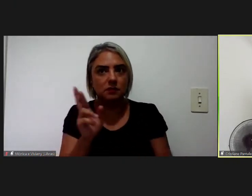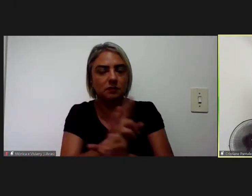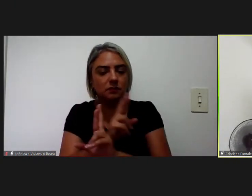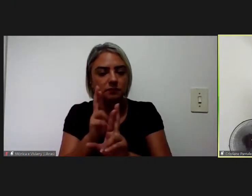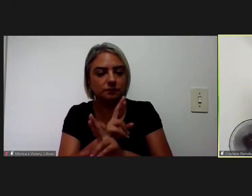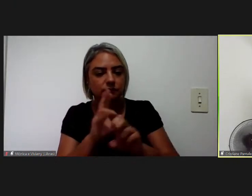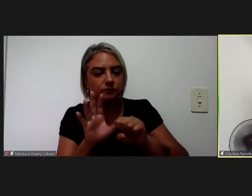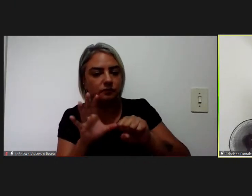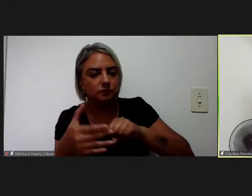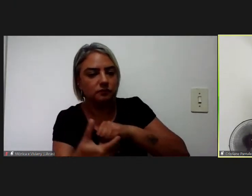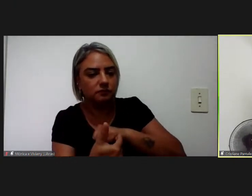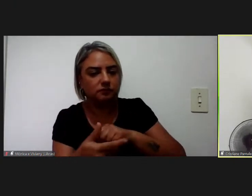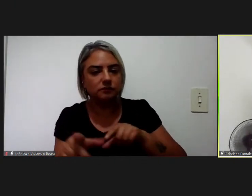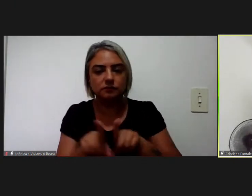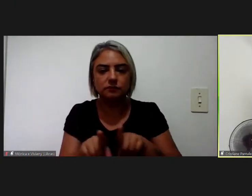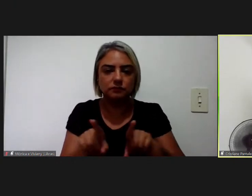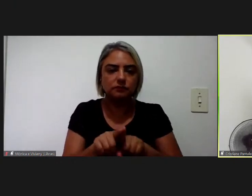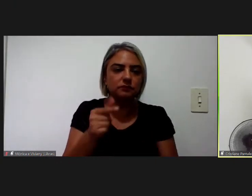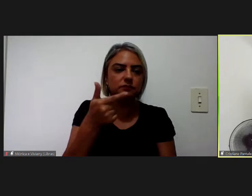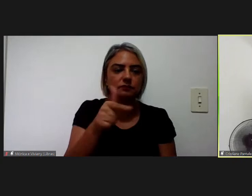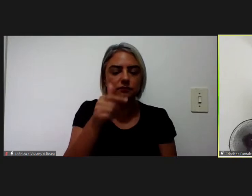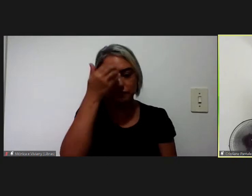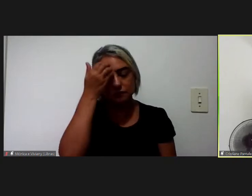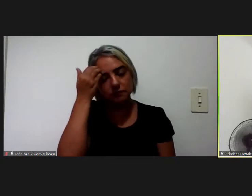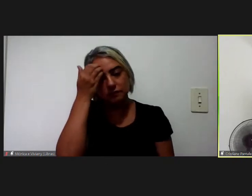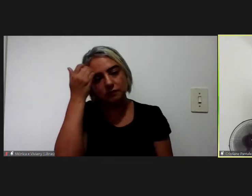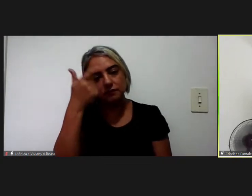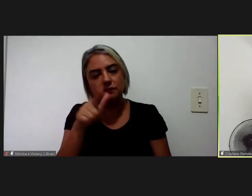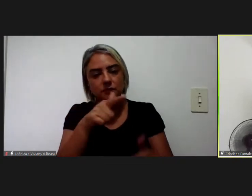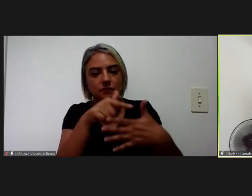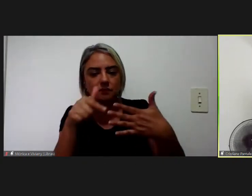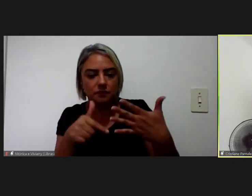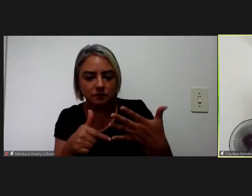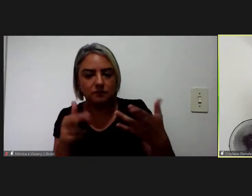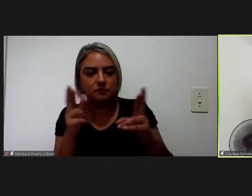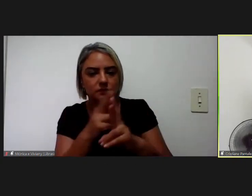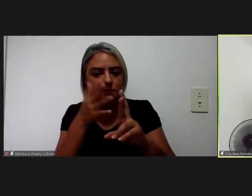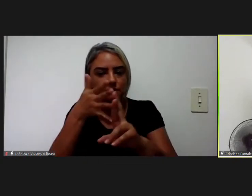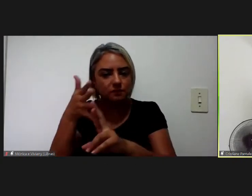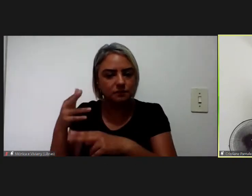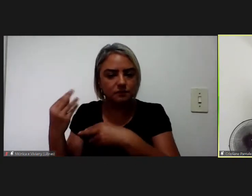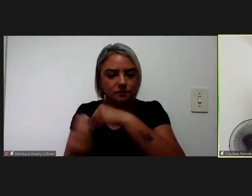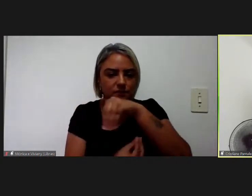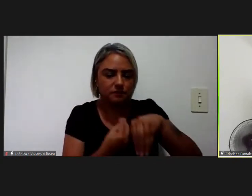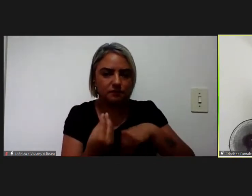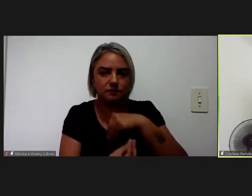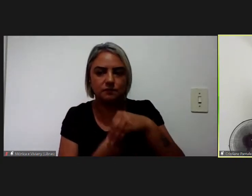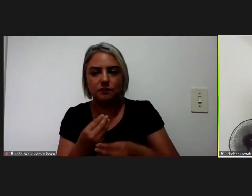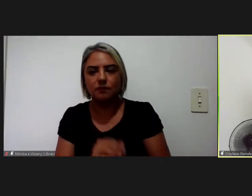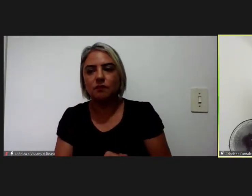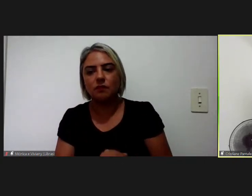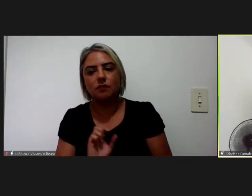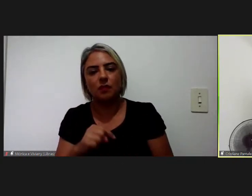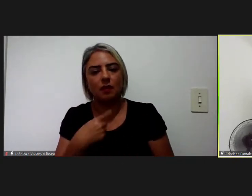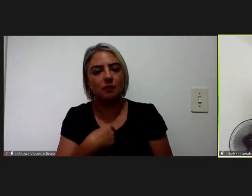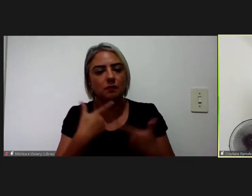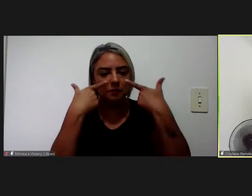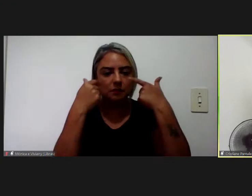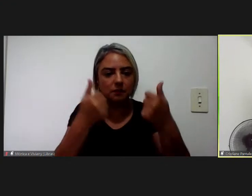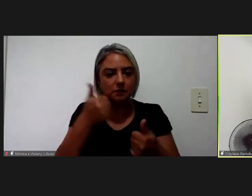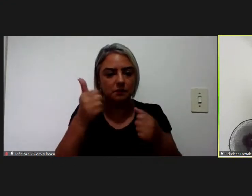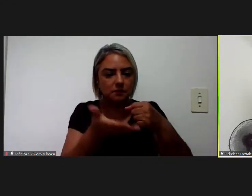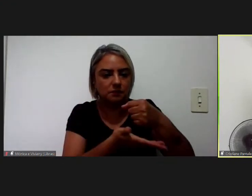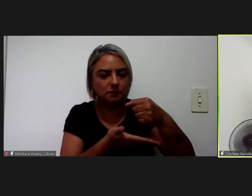in health, not only for COVID, but the other factors that are alongside